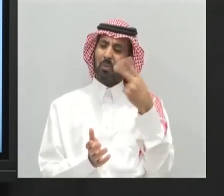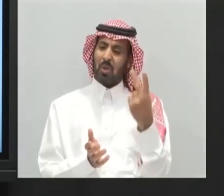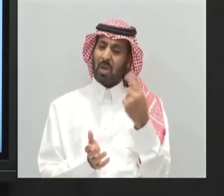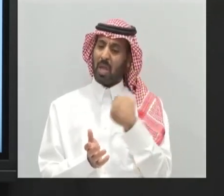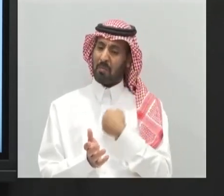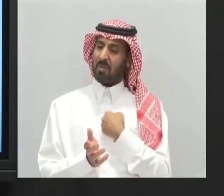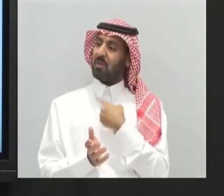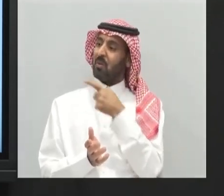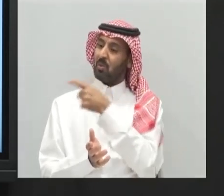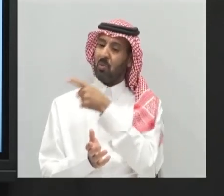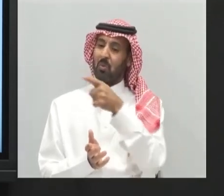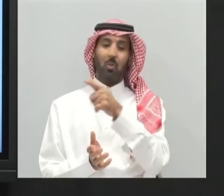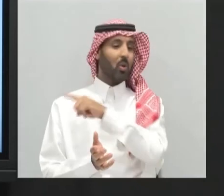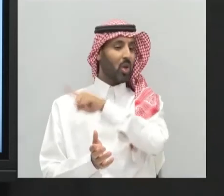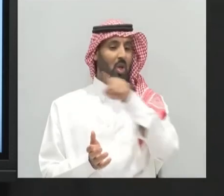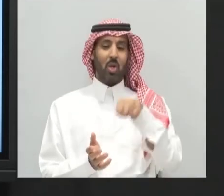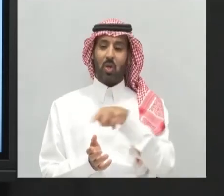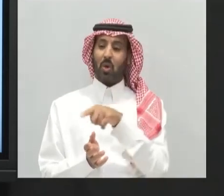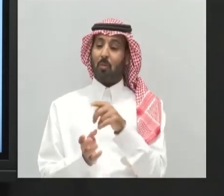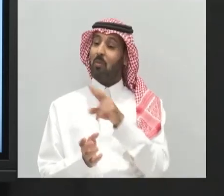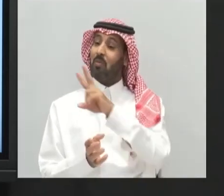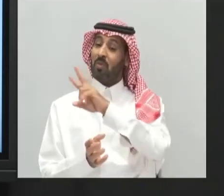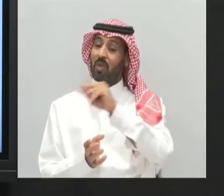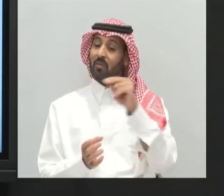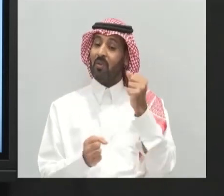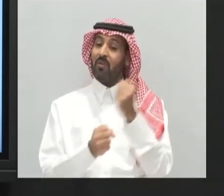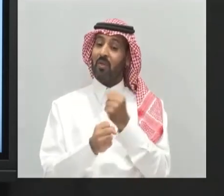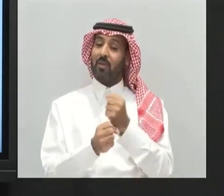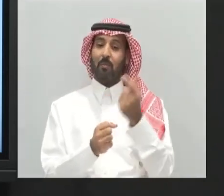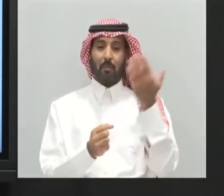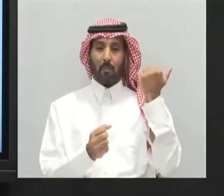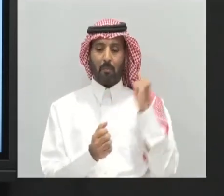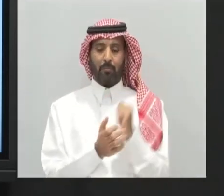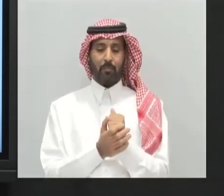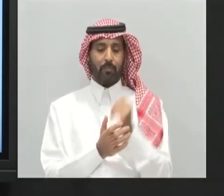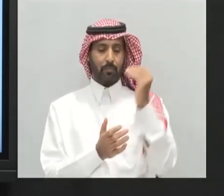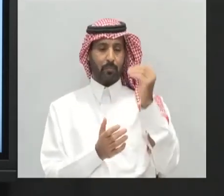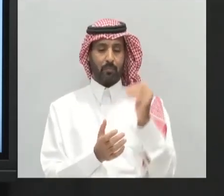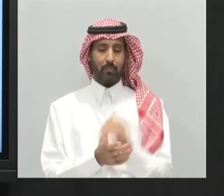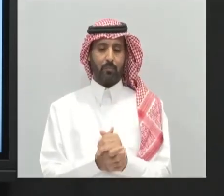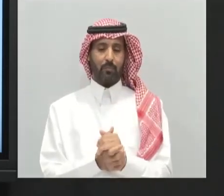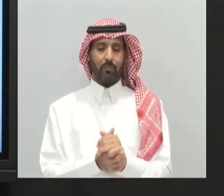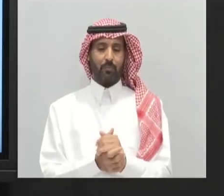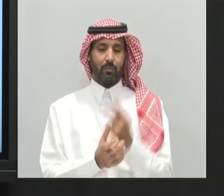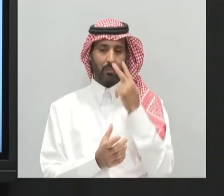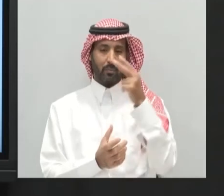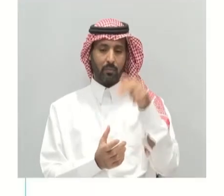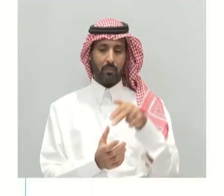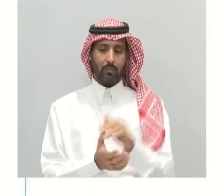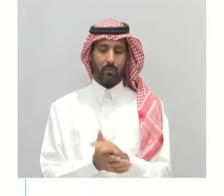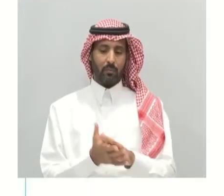you or other people, we use the same verb. We use the same verb. As you can see